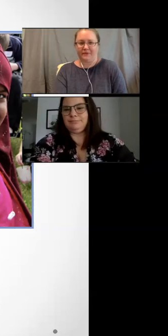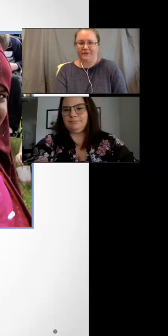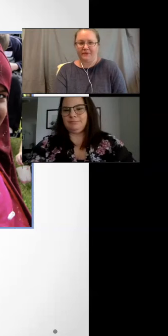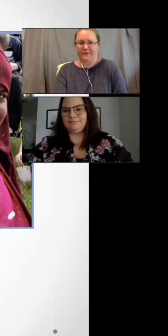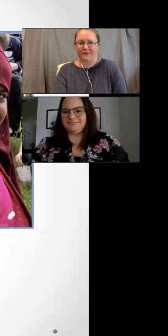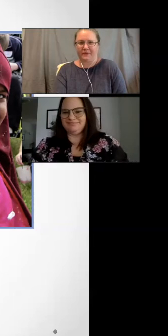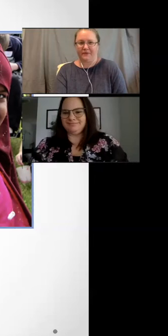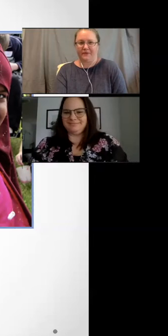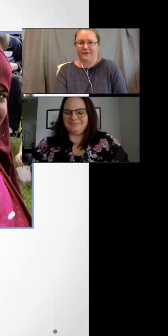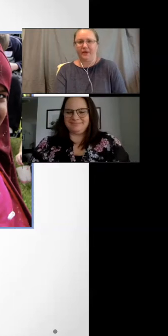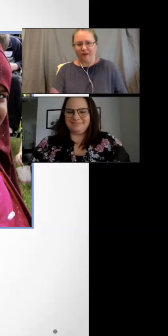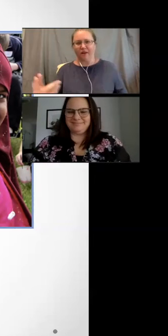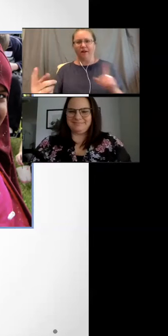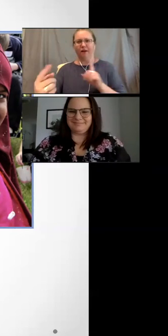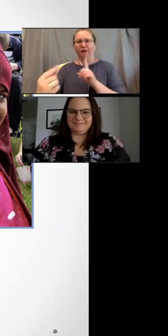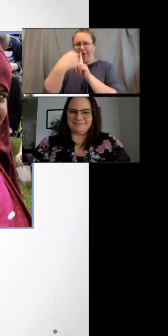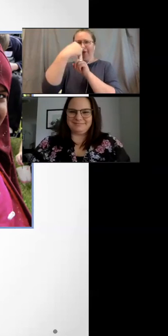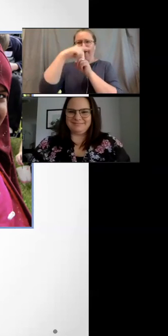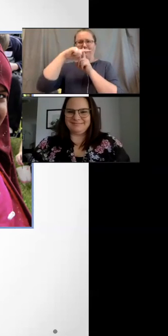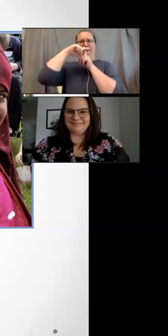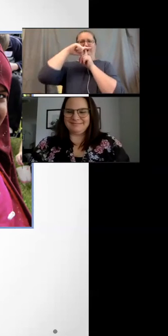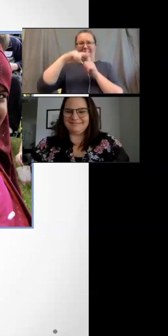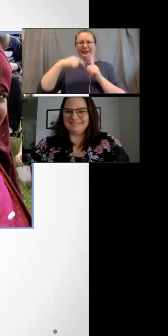Yes, put me on the spot.